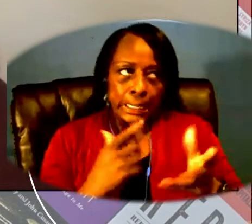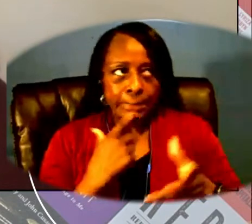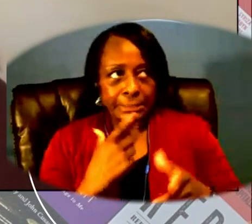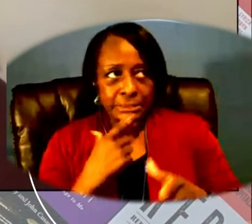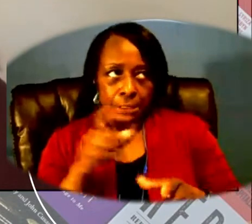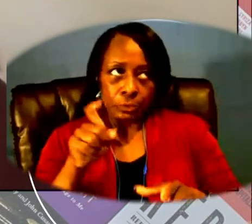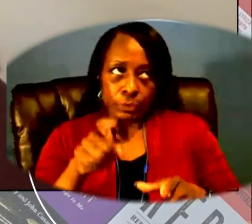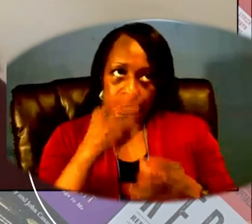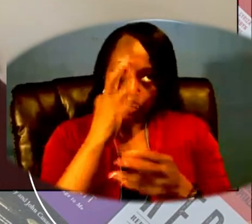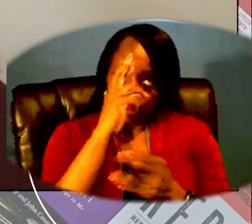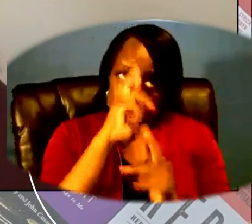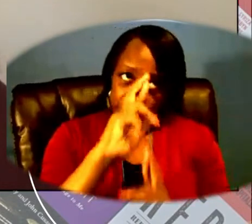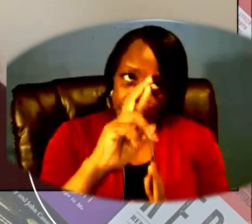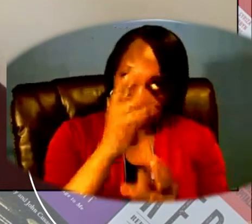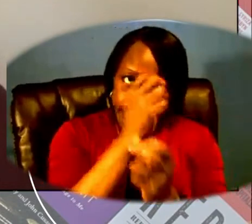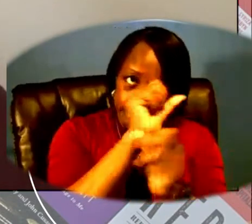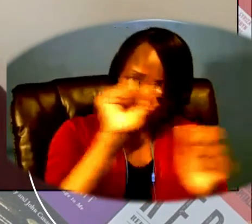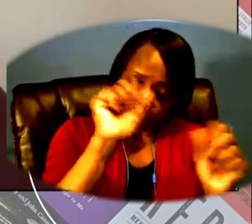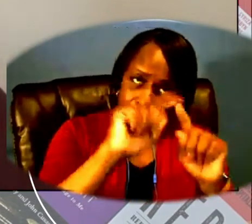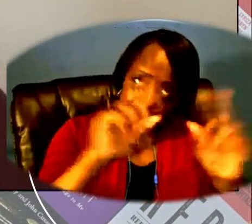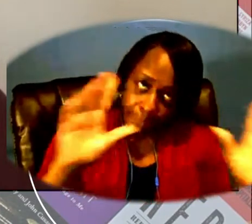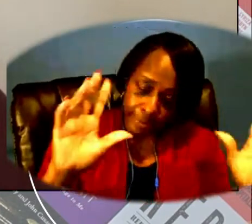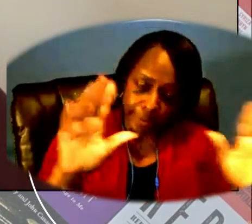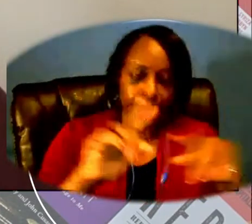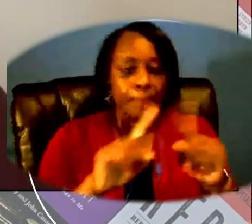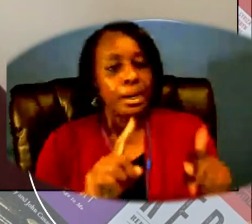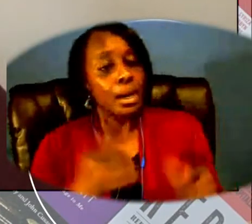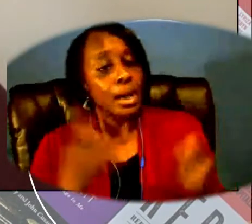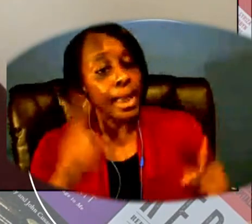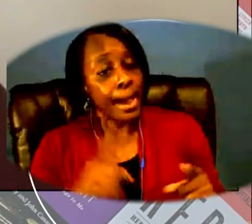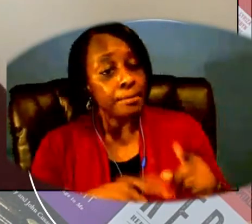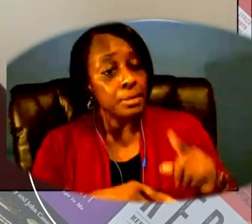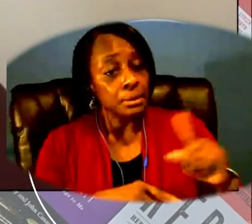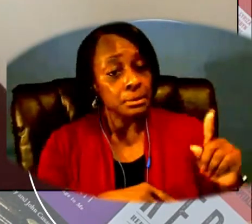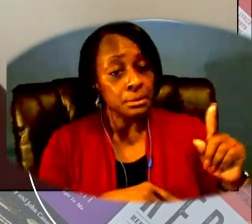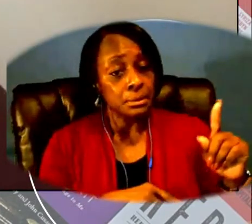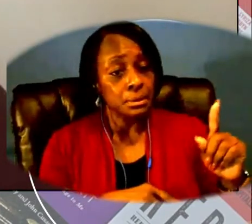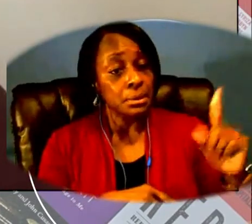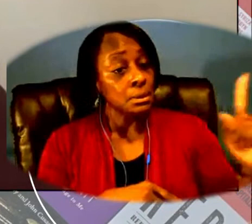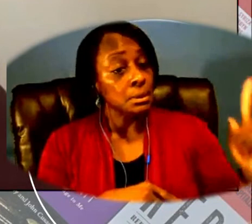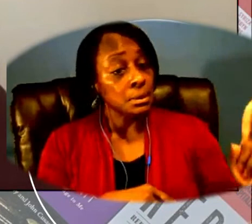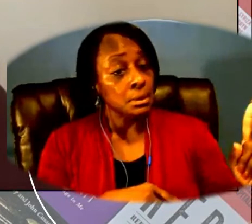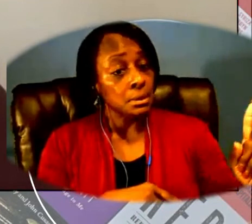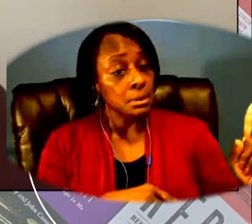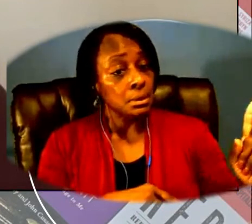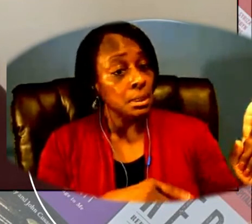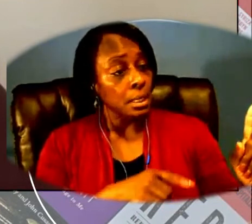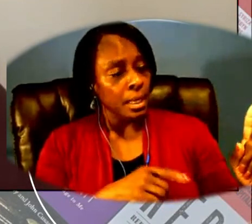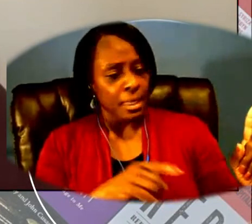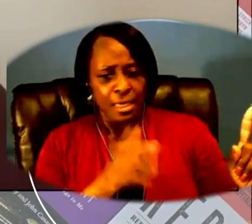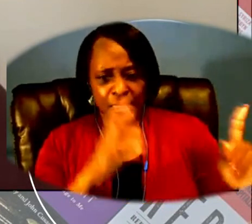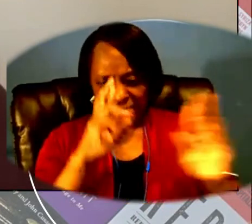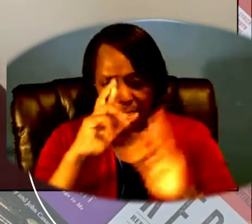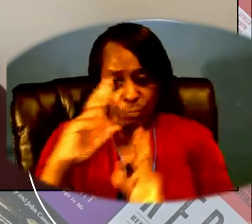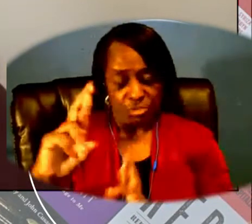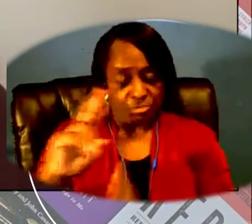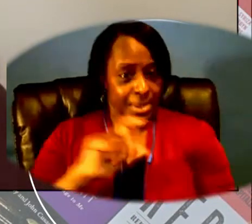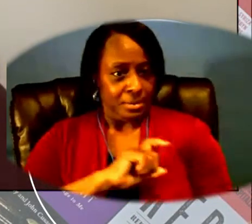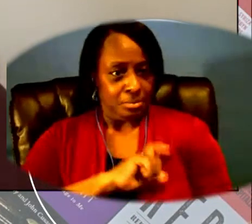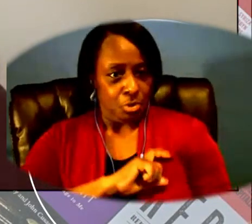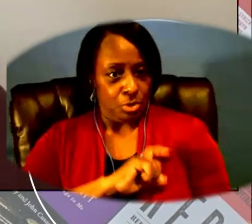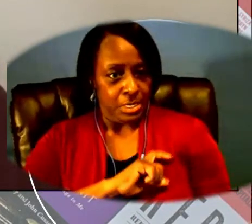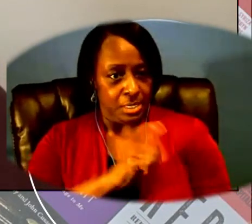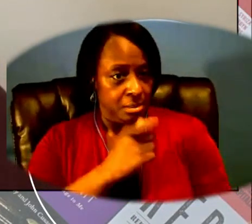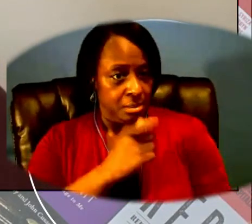but they respect a police officer walking up to them more than they respect our president, because that's what kind of country we've